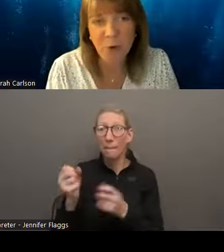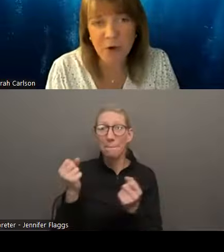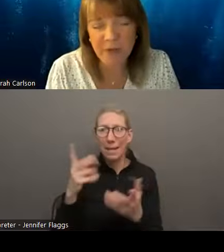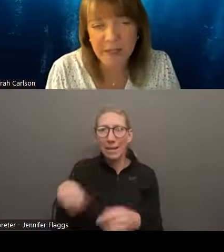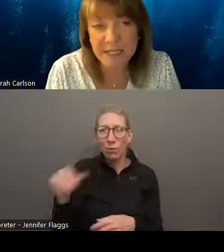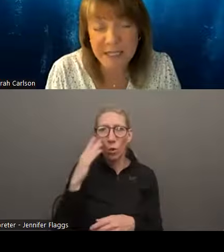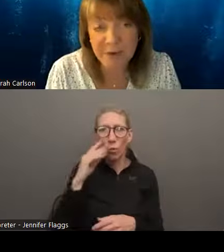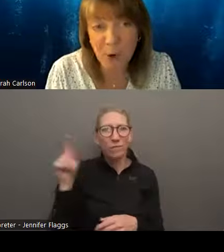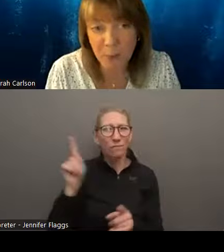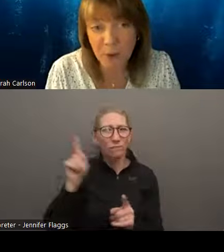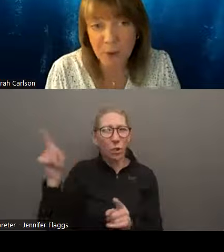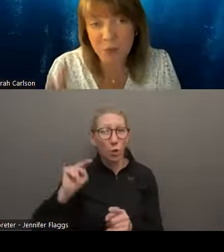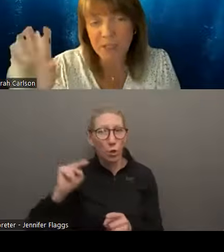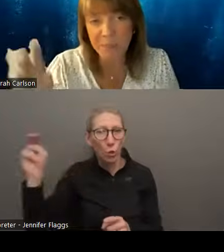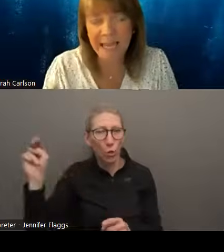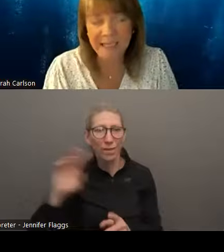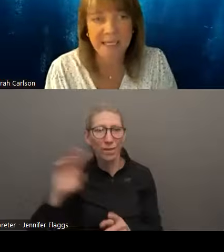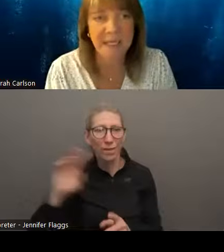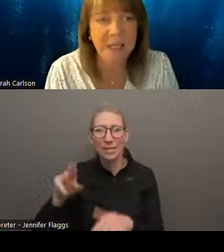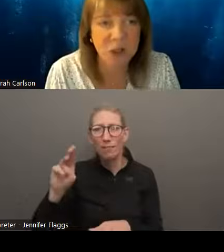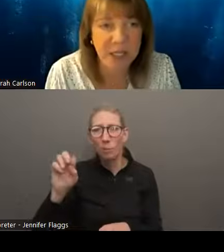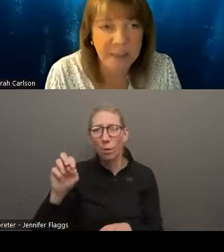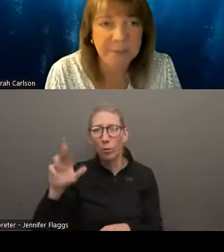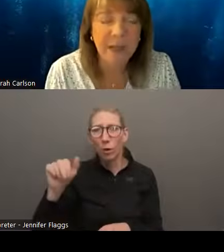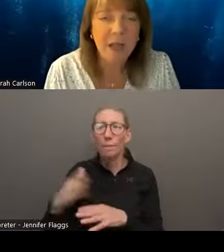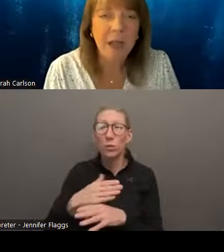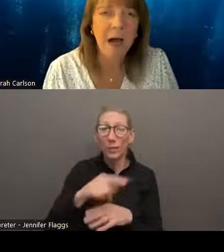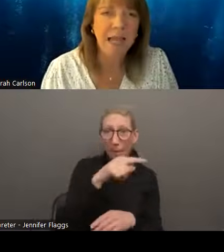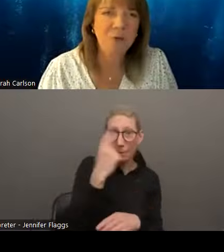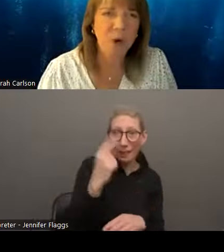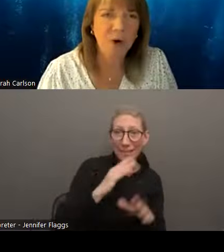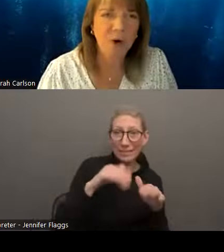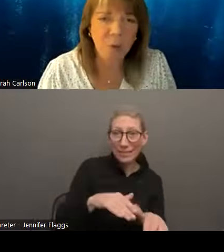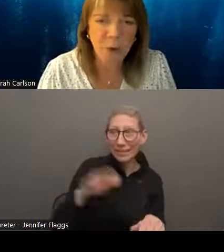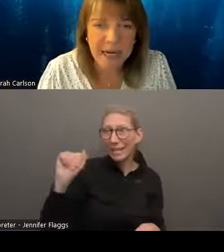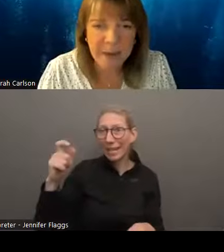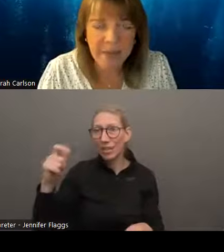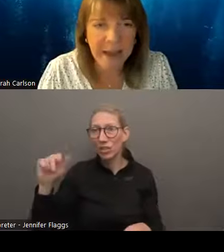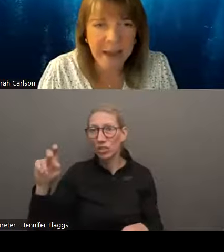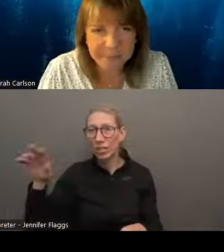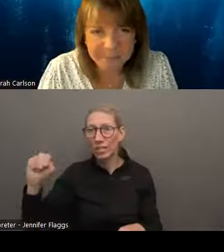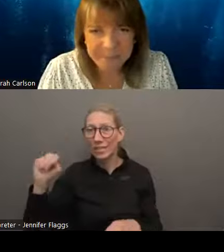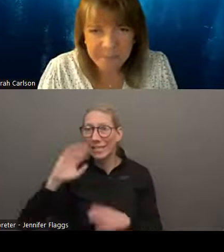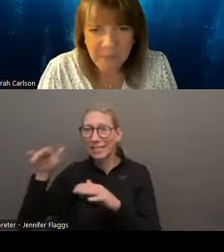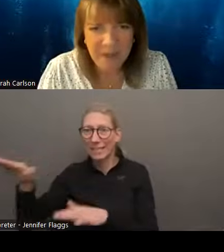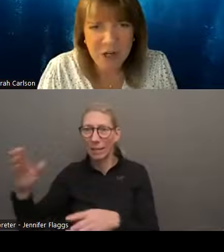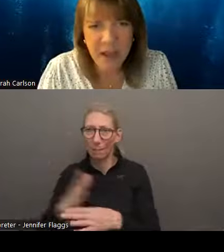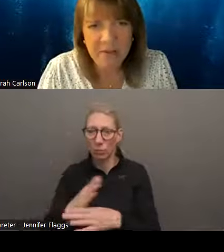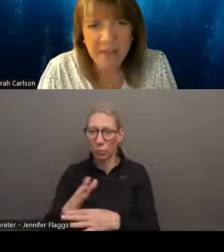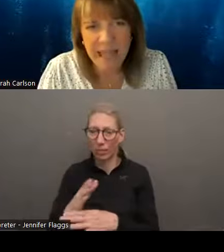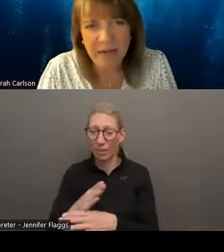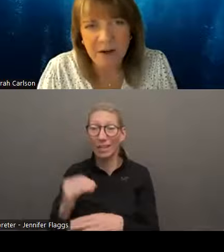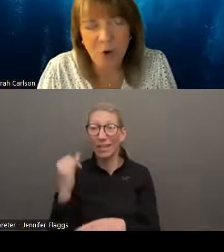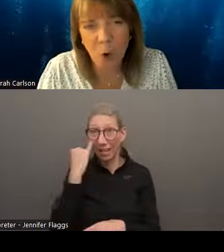further north in the Sea of Marmara between the Black Sea and the Aegean. And if we're right about that, then you